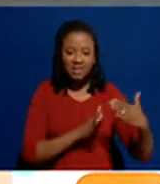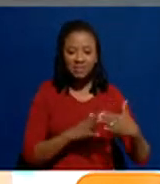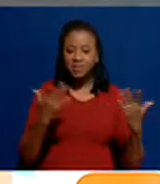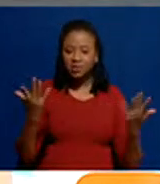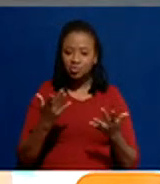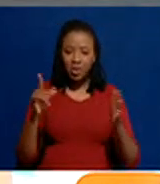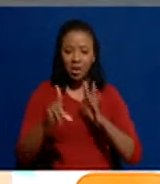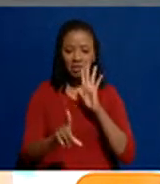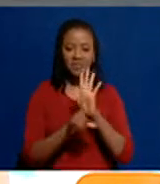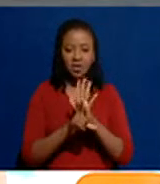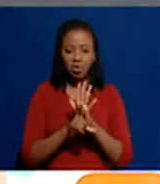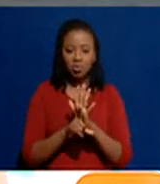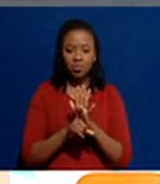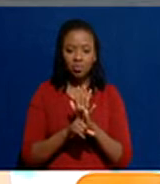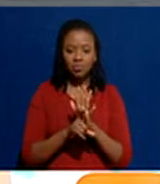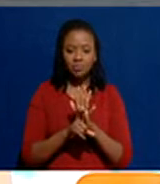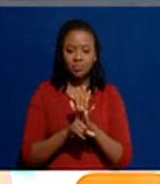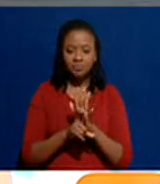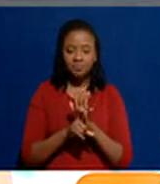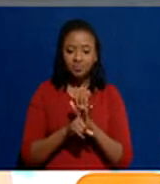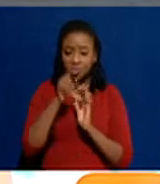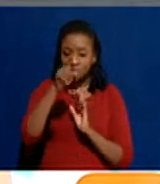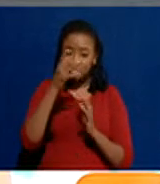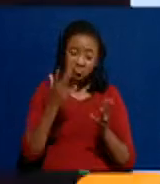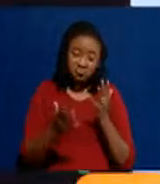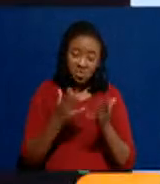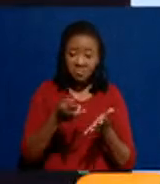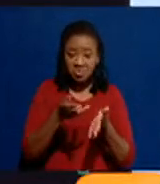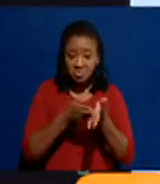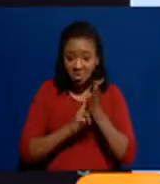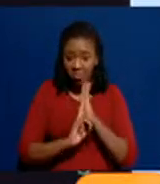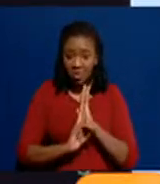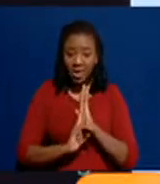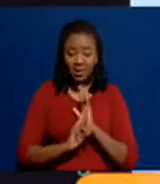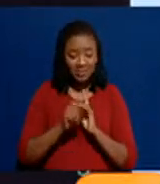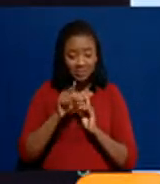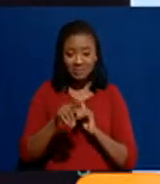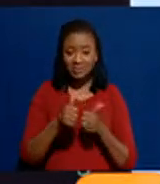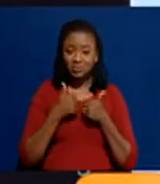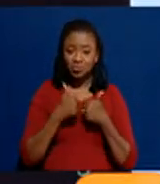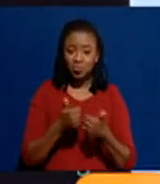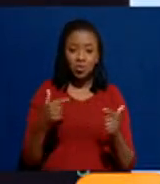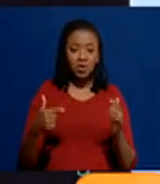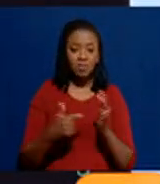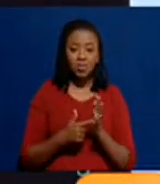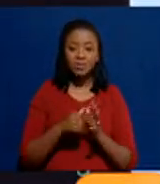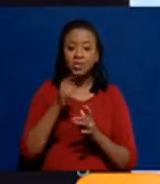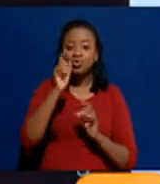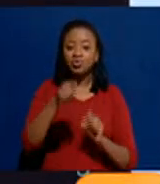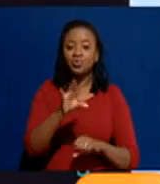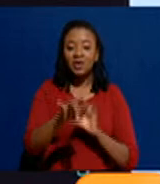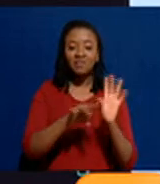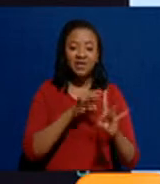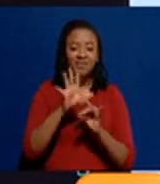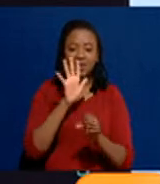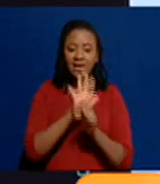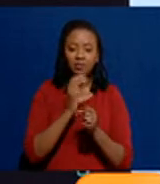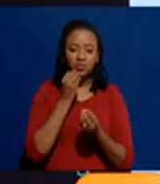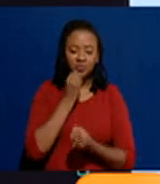law or the statutes that you might require. It's a one-stop shop. You're able to find quite a bit of